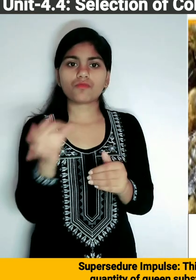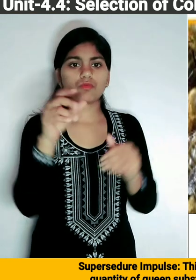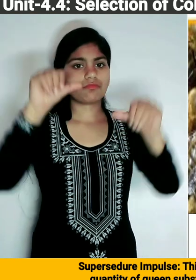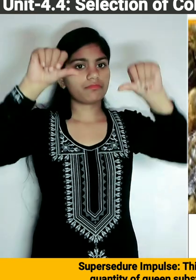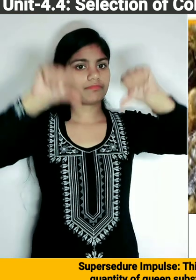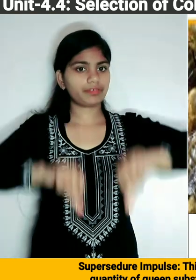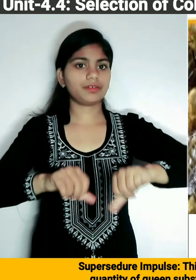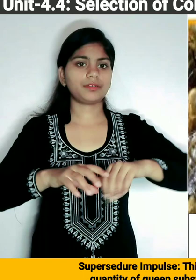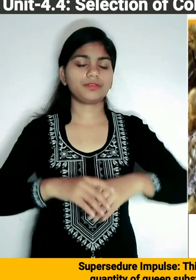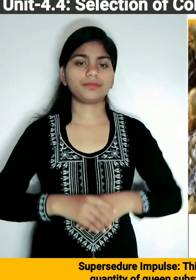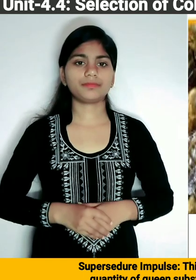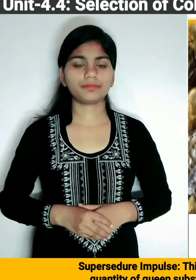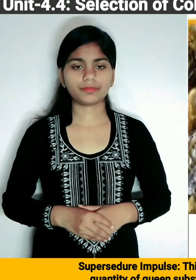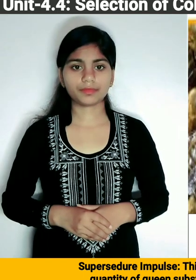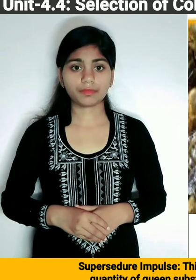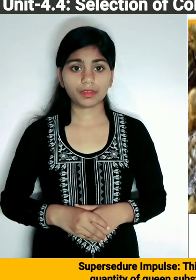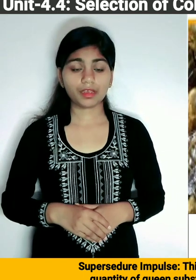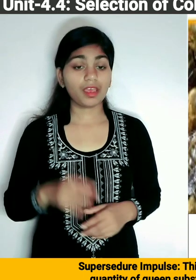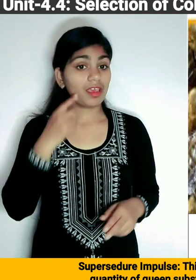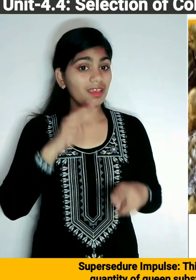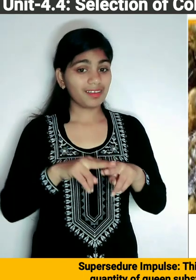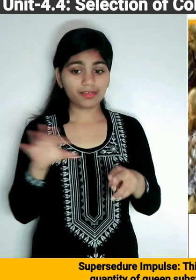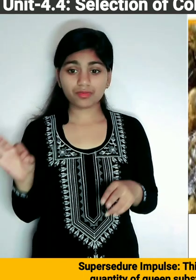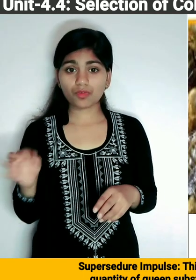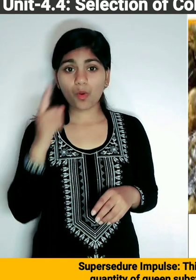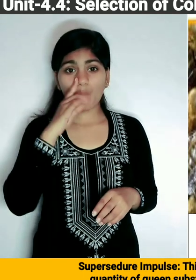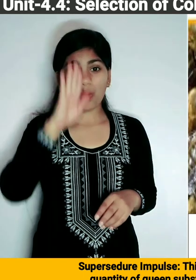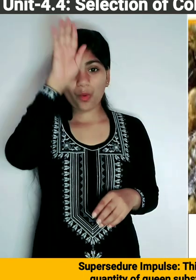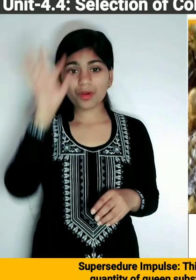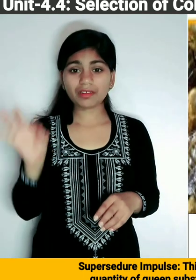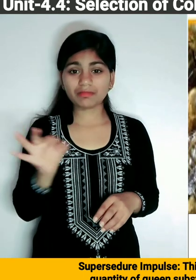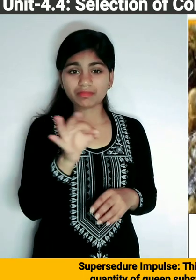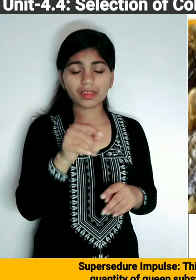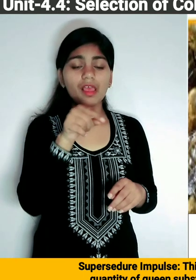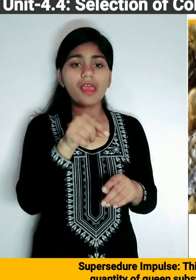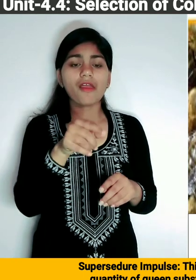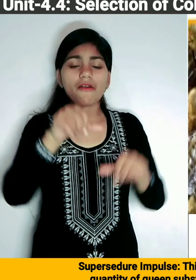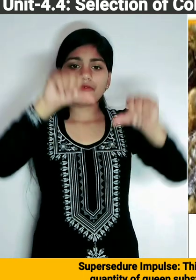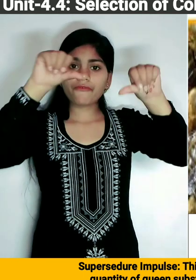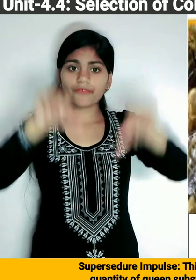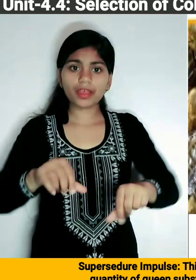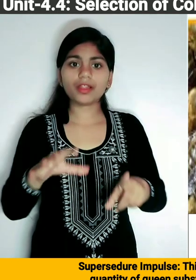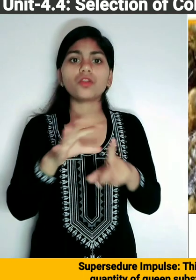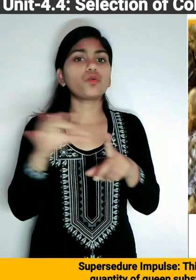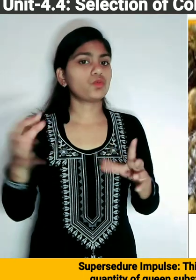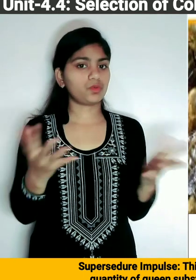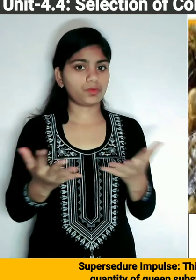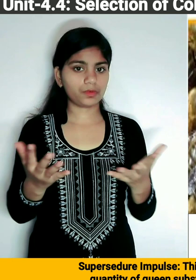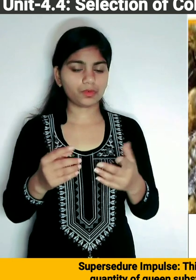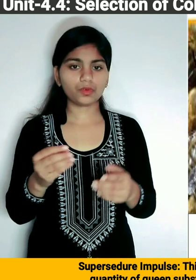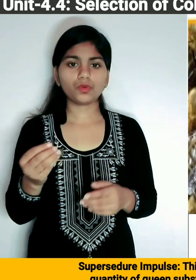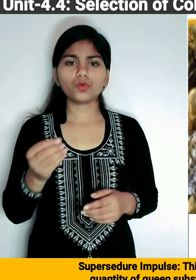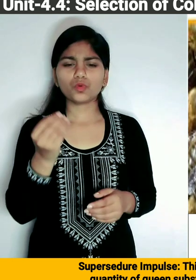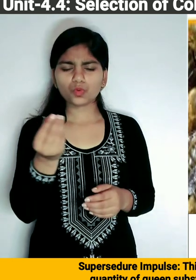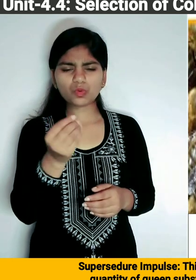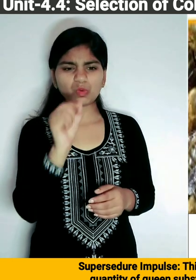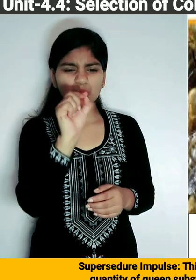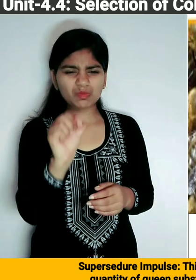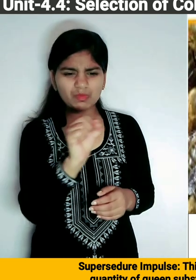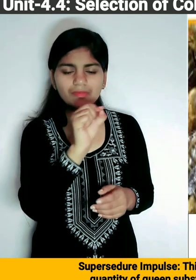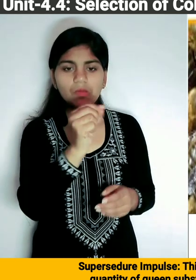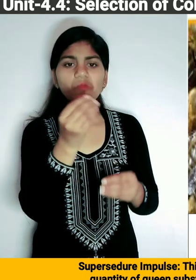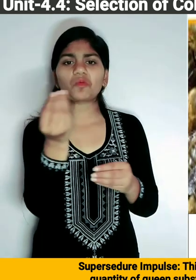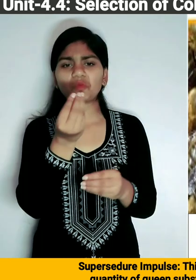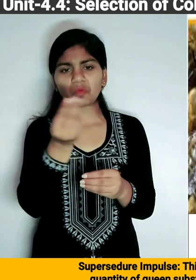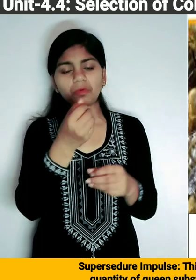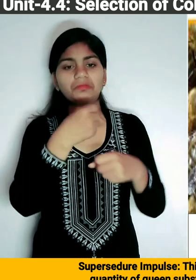Under such condition, a few queen cells are constructed, usually on the